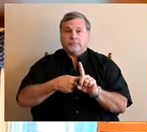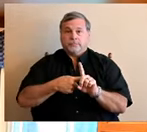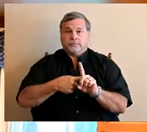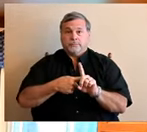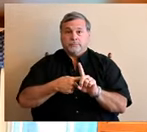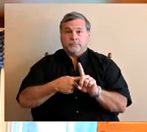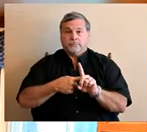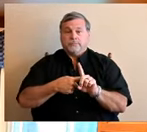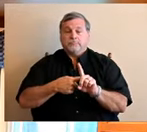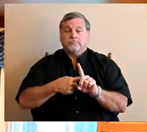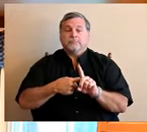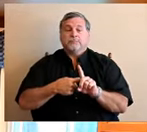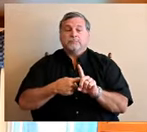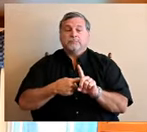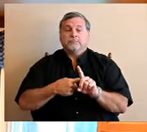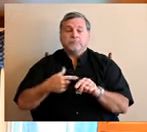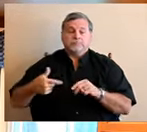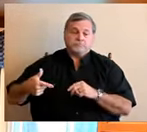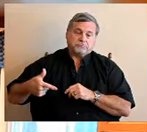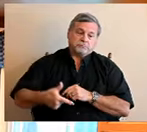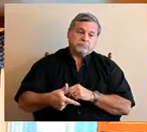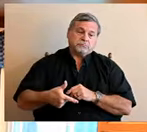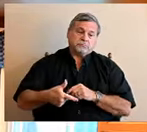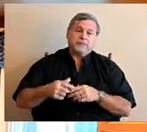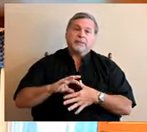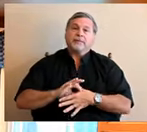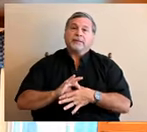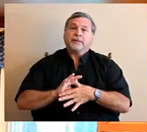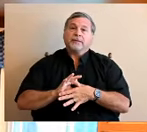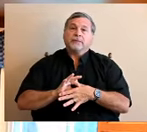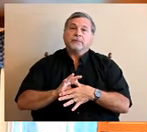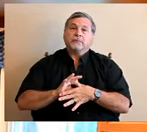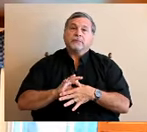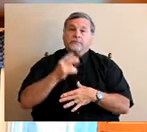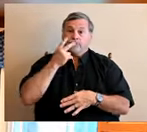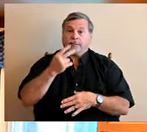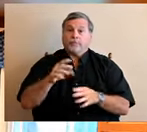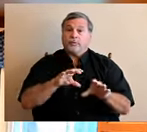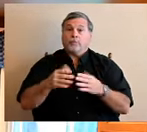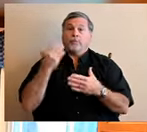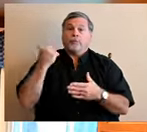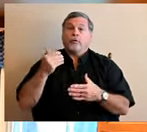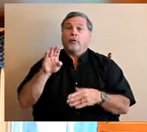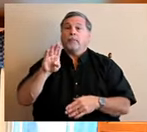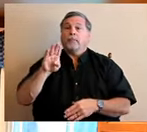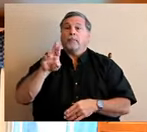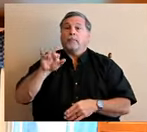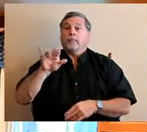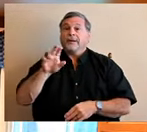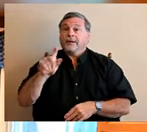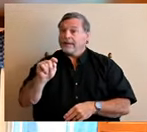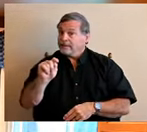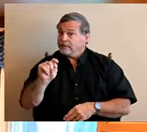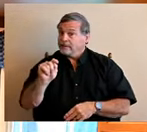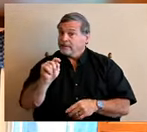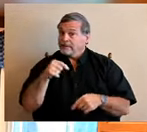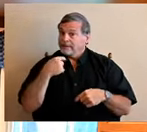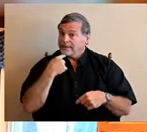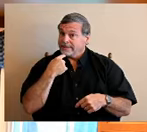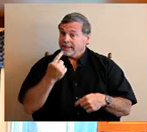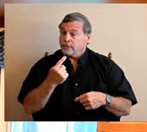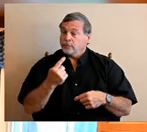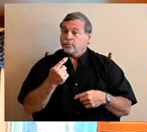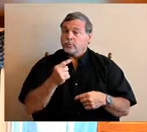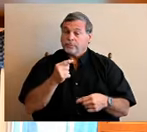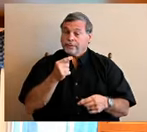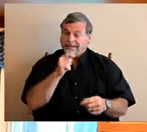Fahrenheit, stick it in the meat. You've seen me do this with a brisket. It tells you immediately what that point is in temperature down